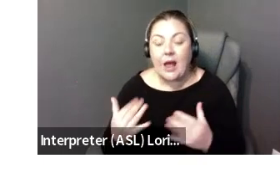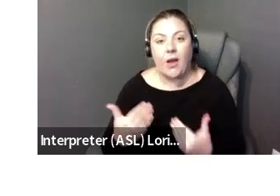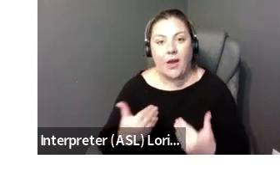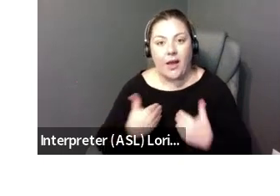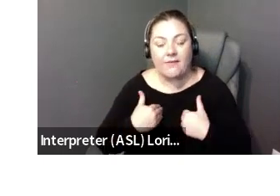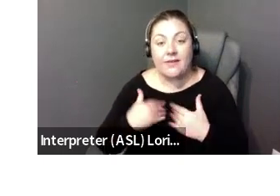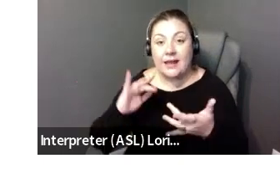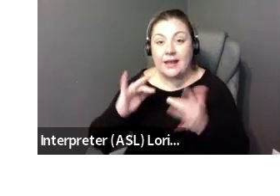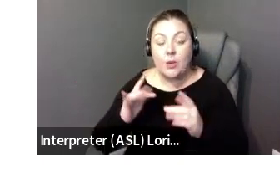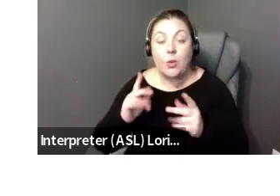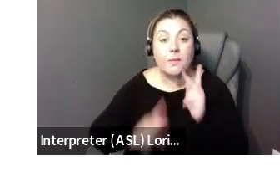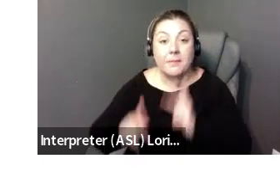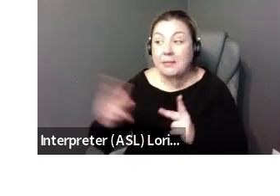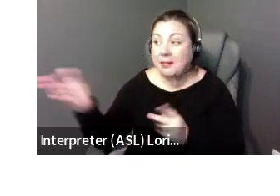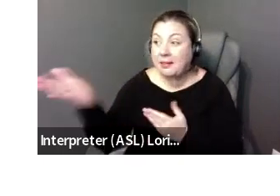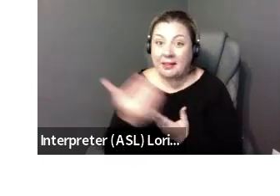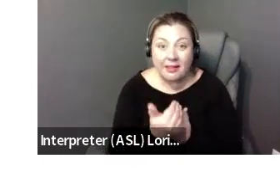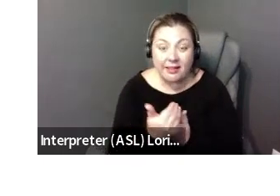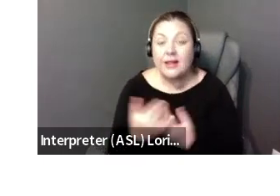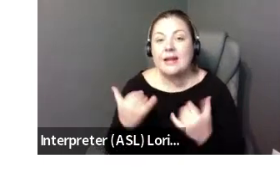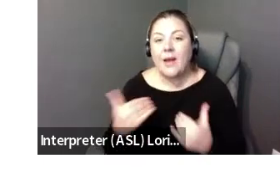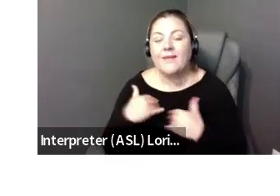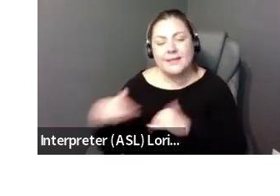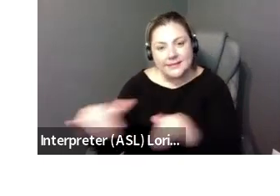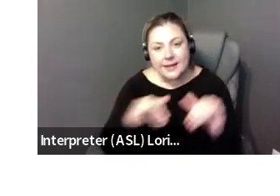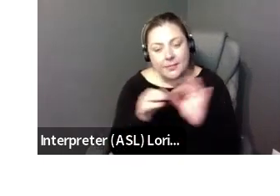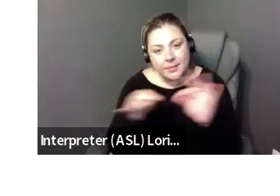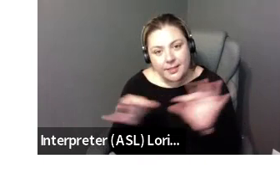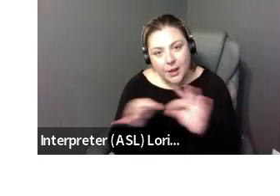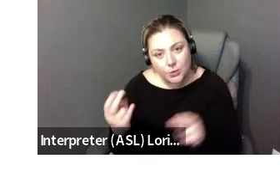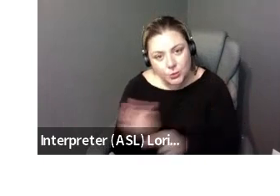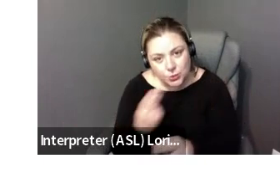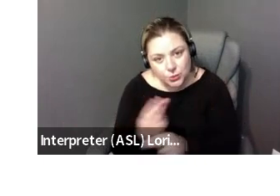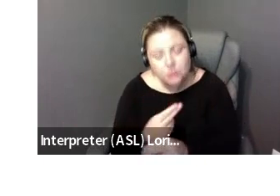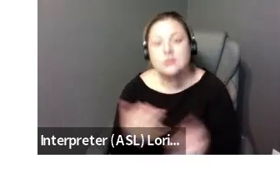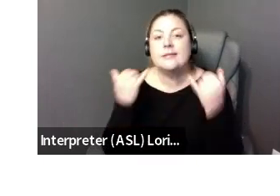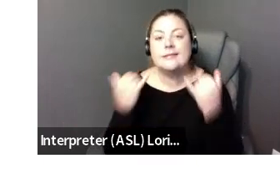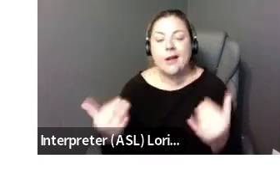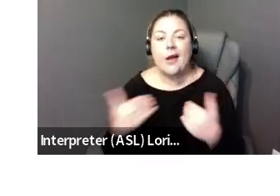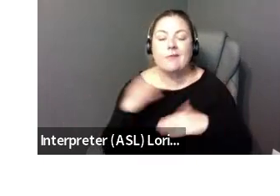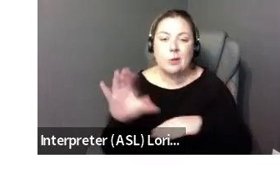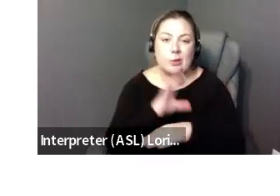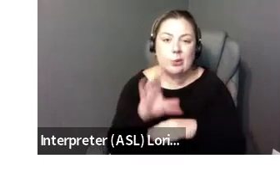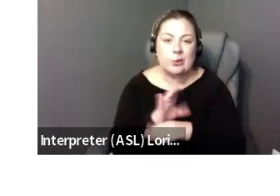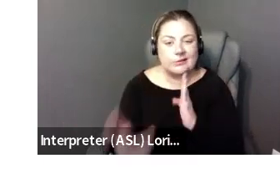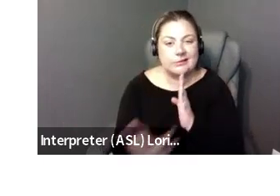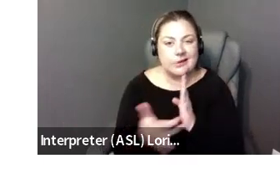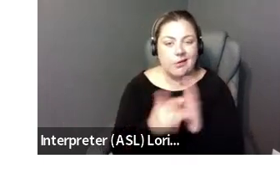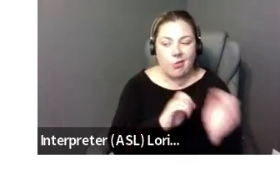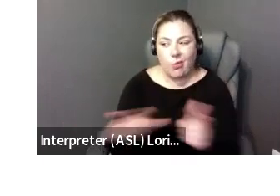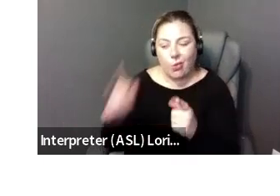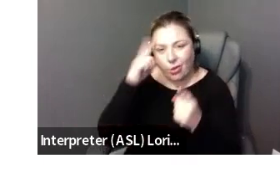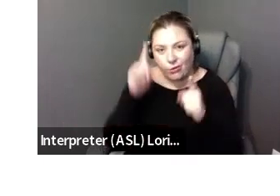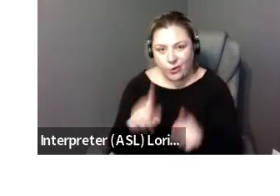shared language, and an integrated technology platform that compiles and aggregates individuals' social health